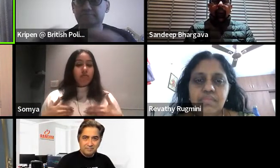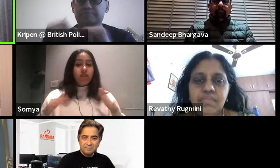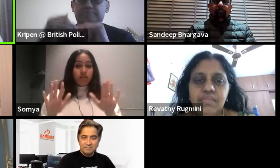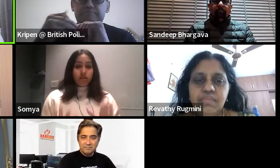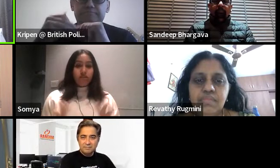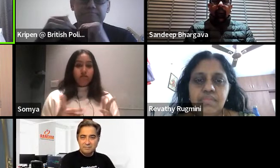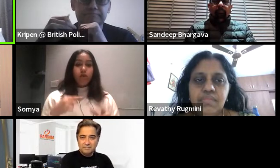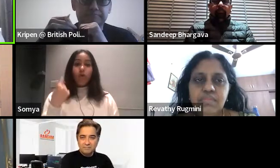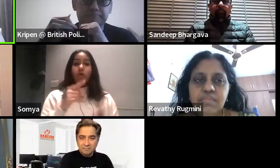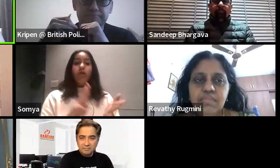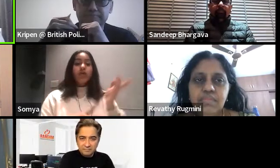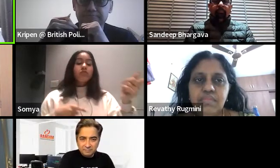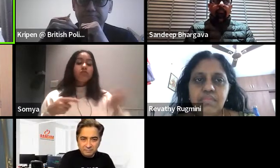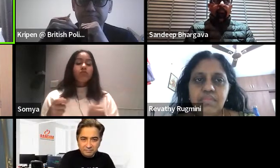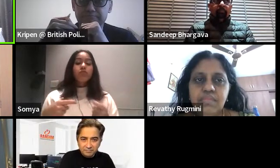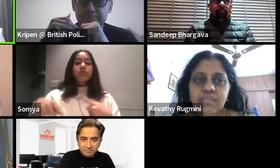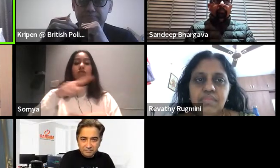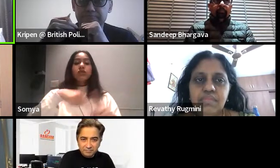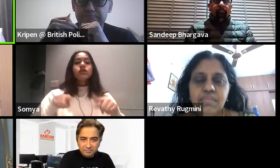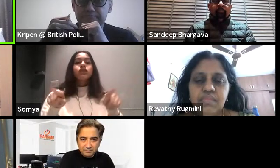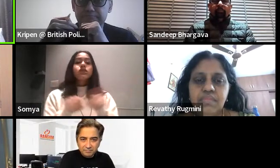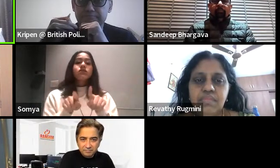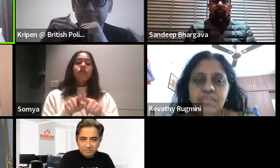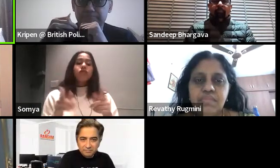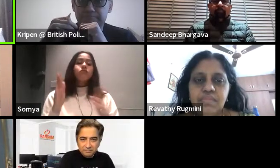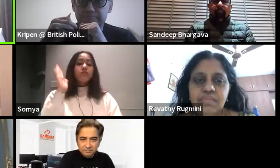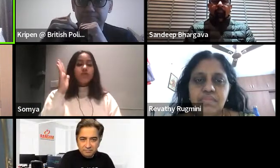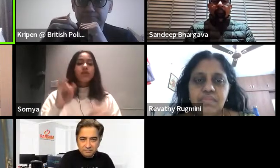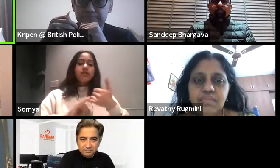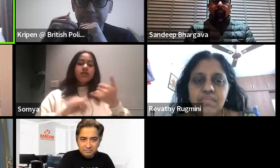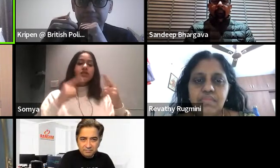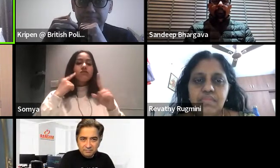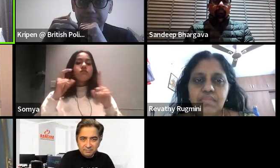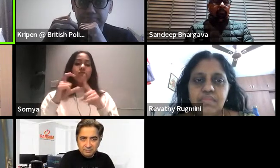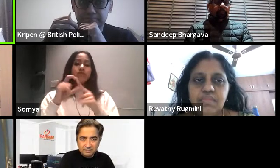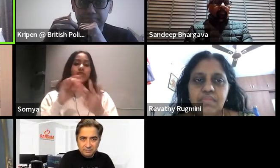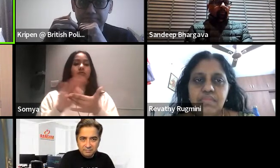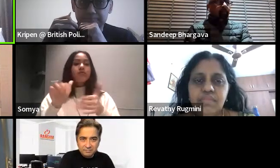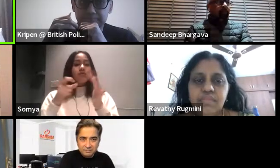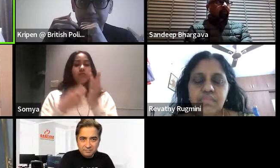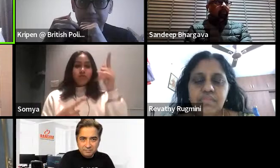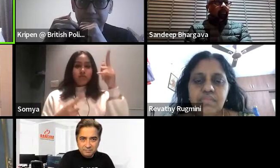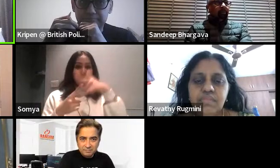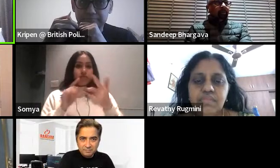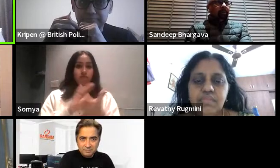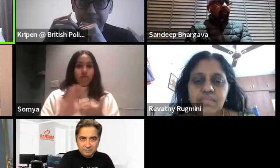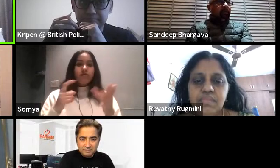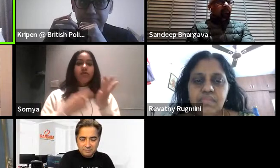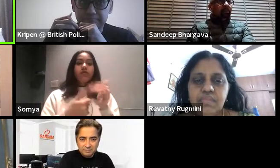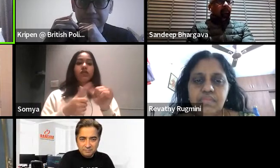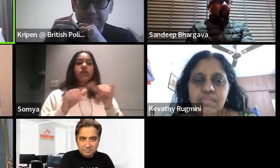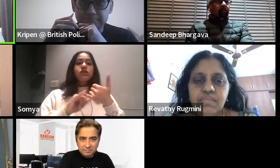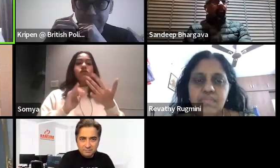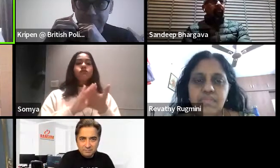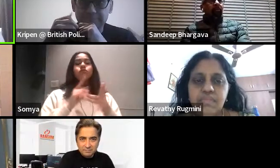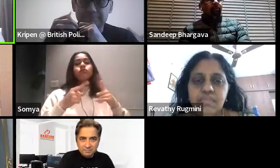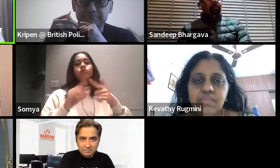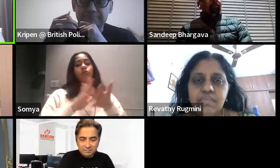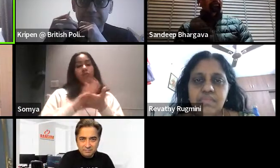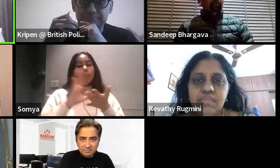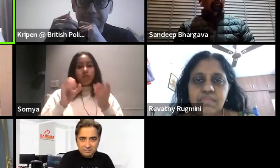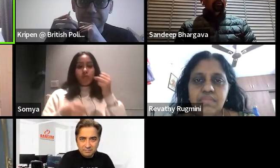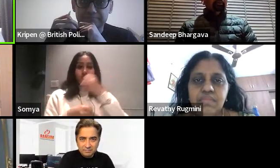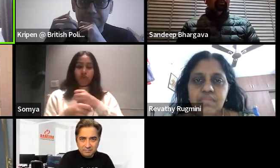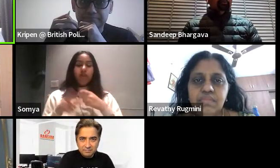esteemed moderator for the session, as Mr. Siddhartha Rastogi, MD and Chief Operating Officer, Ambit